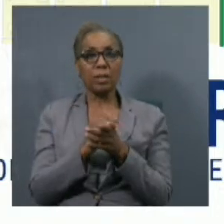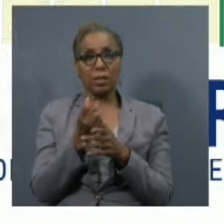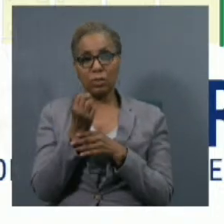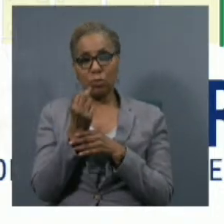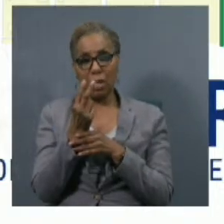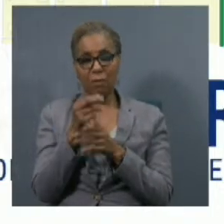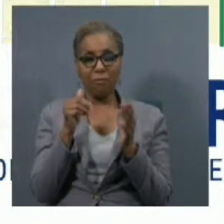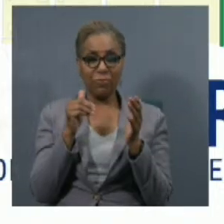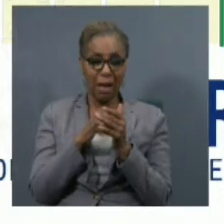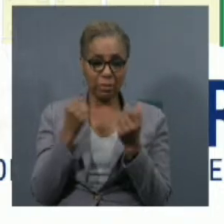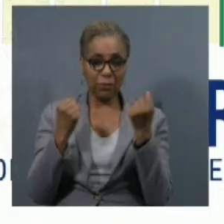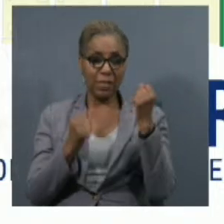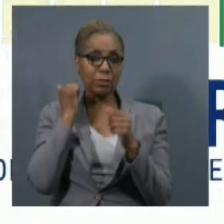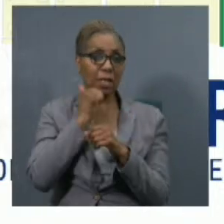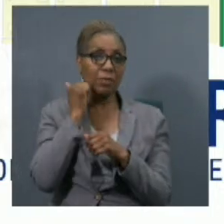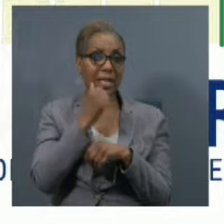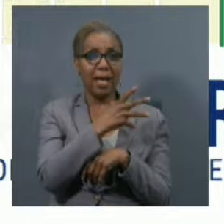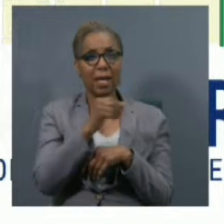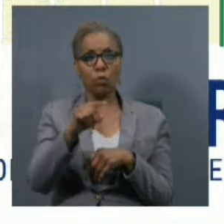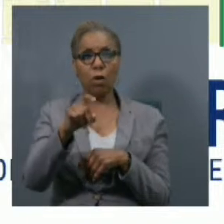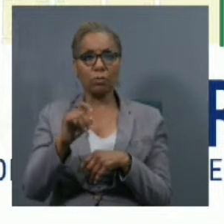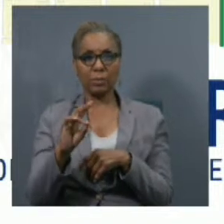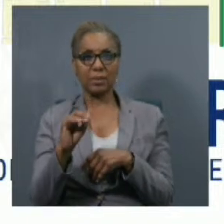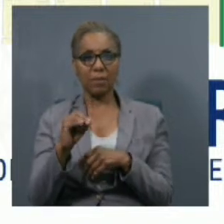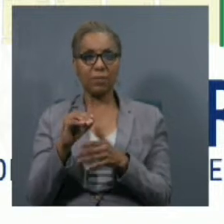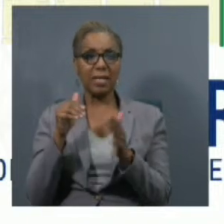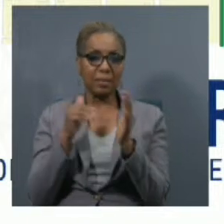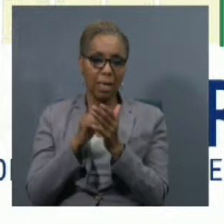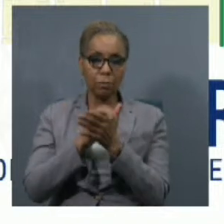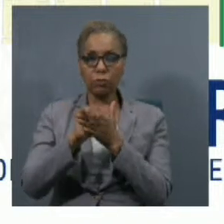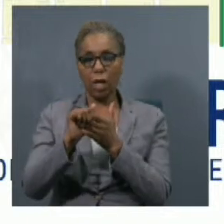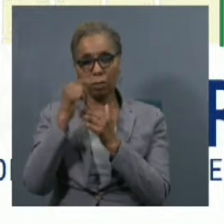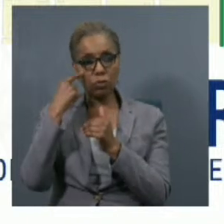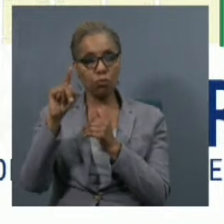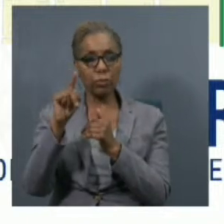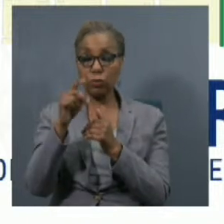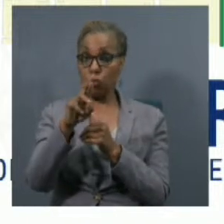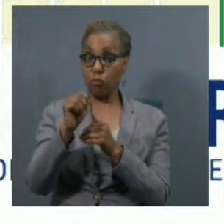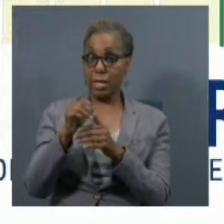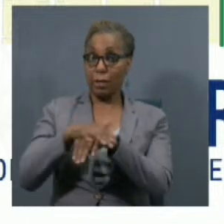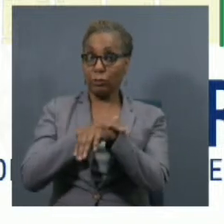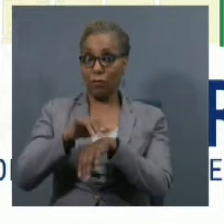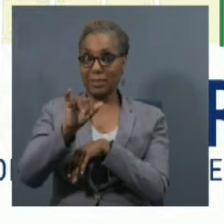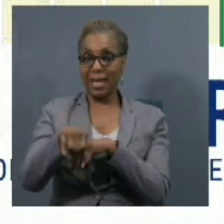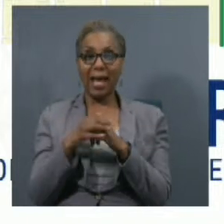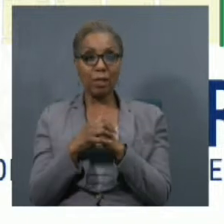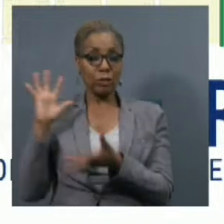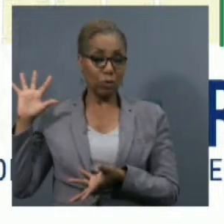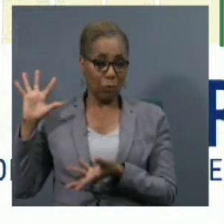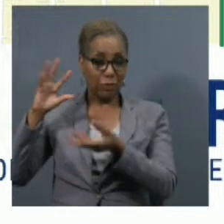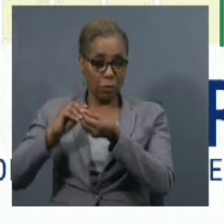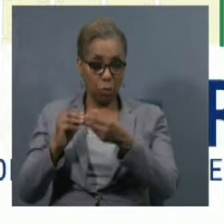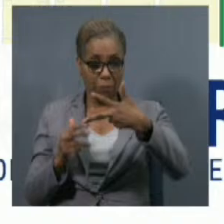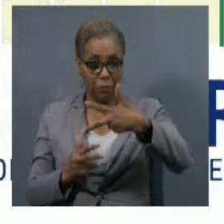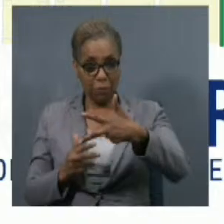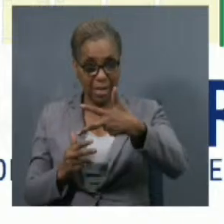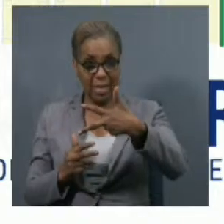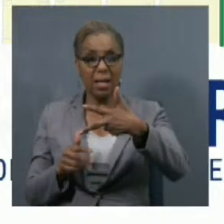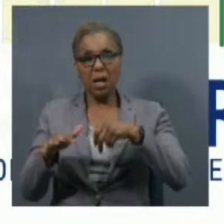12,000 vehicles a day and about $170,000 to resurface that. So the total of those 3 is